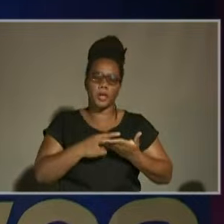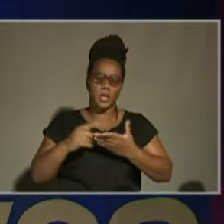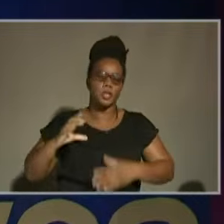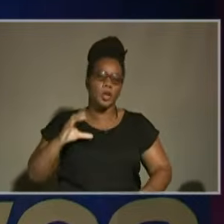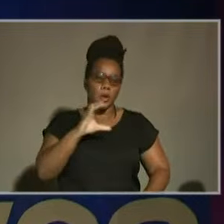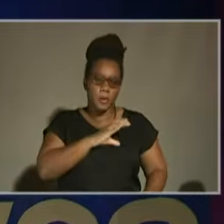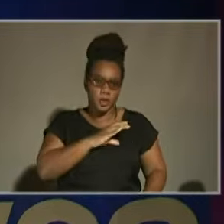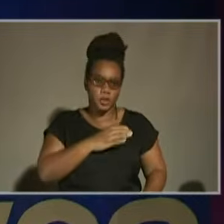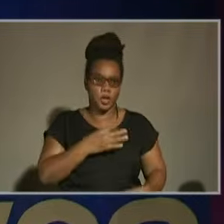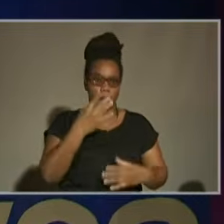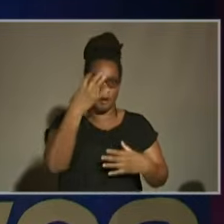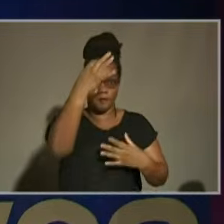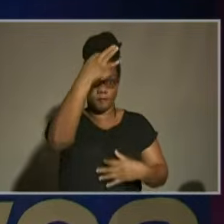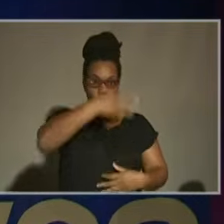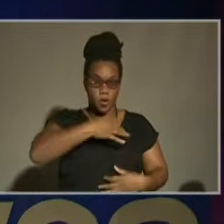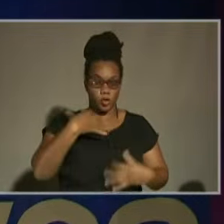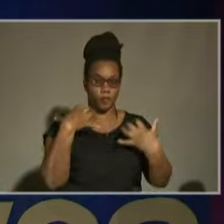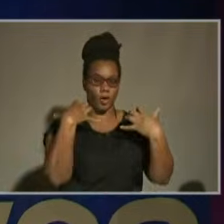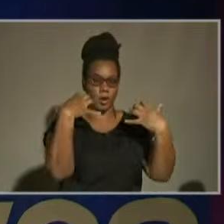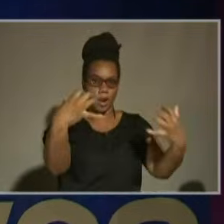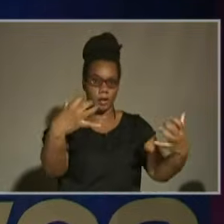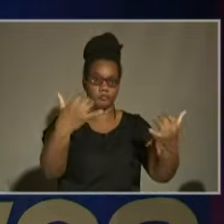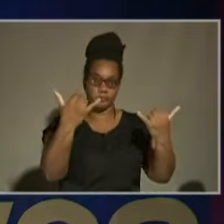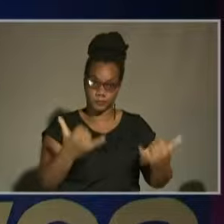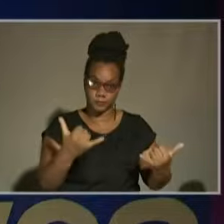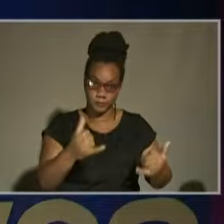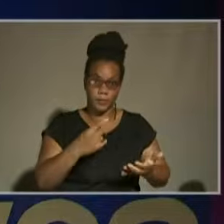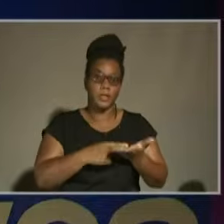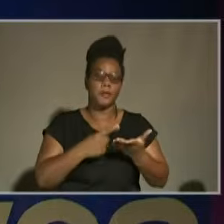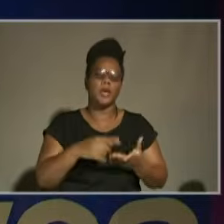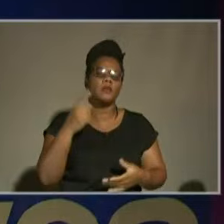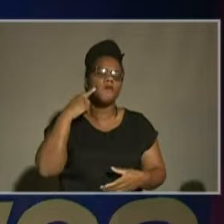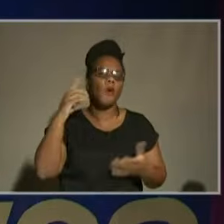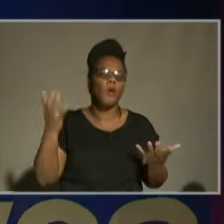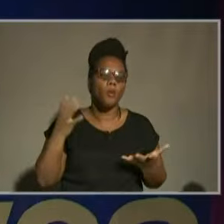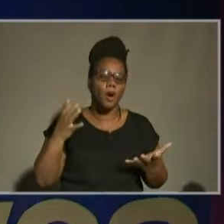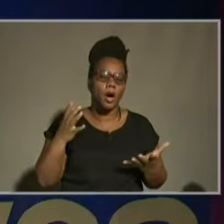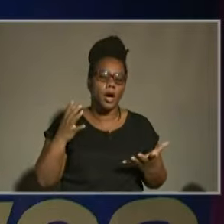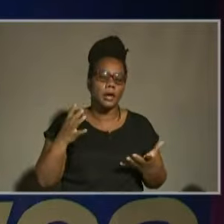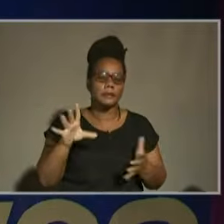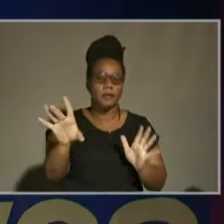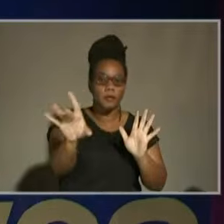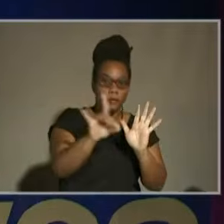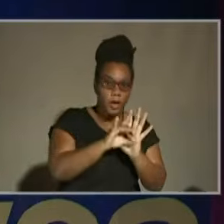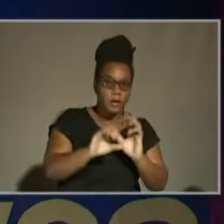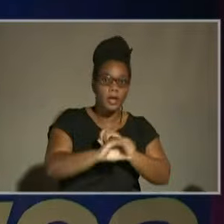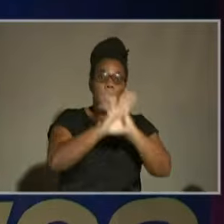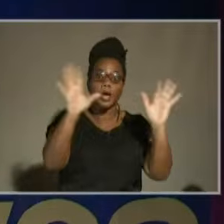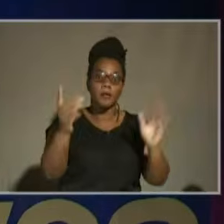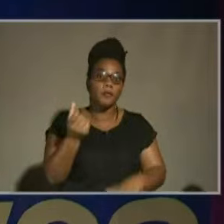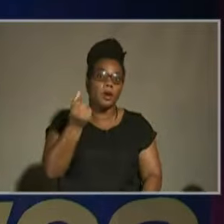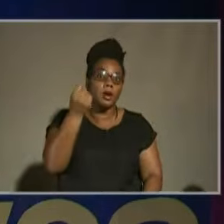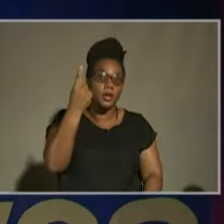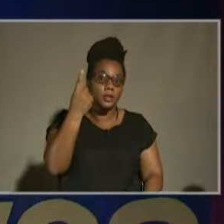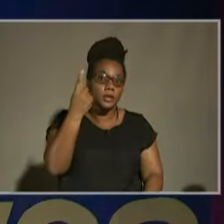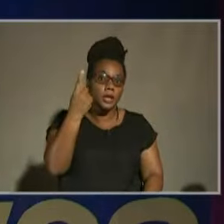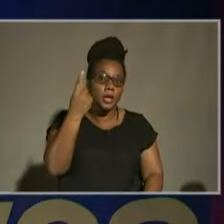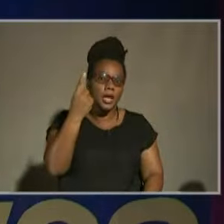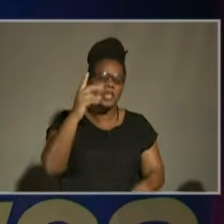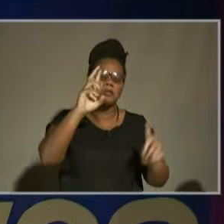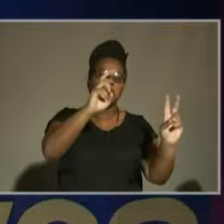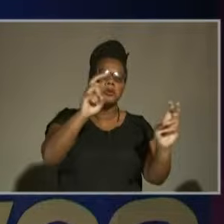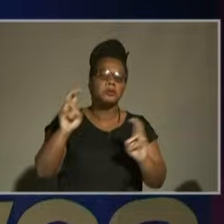a live studio audience. The debates are intended to assist in identifying, clarifying, and understanding the